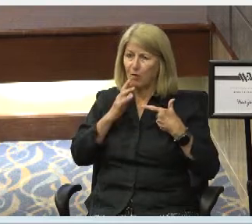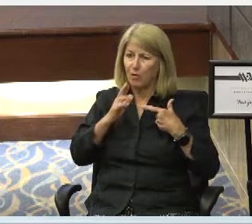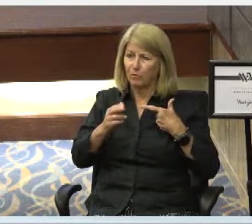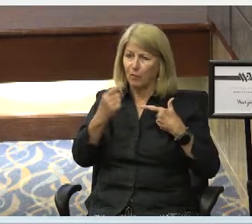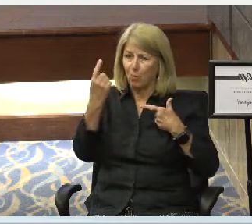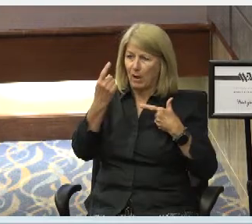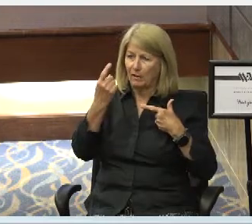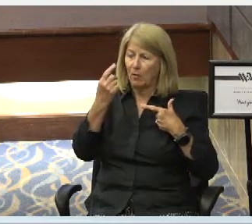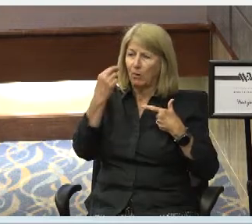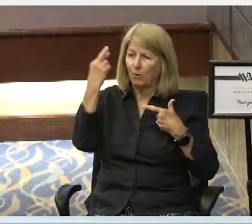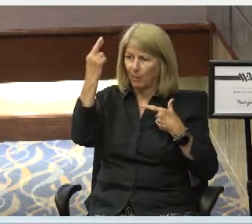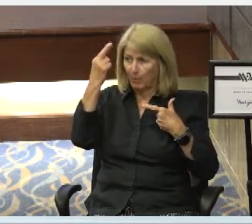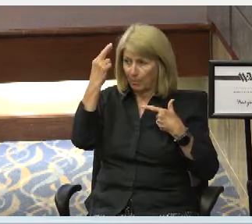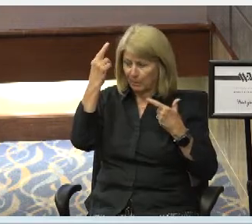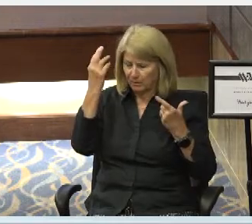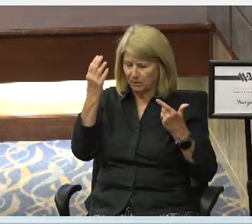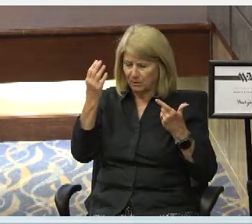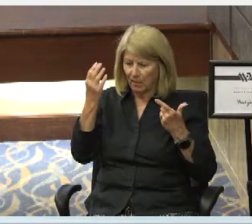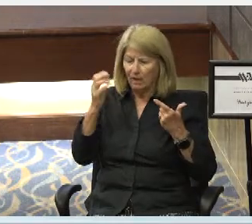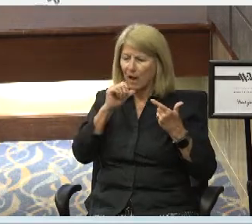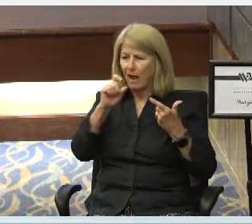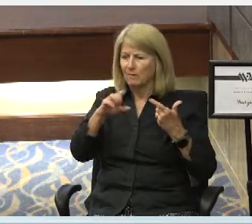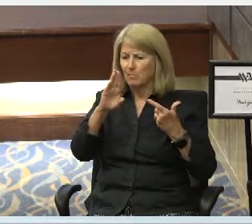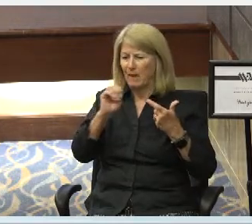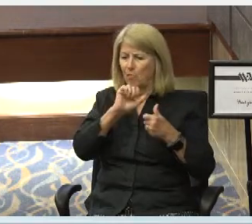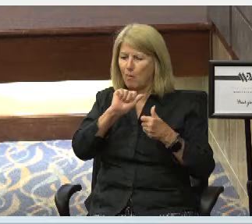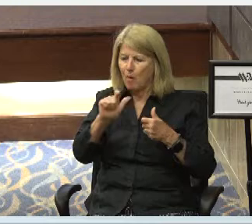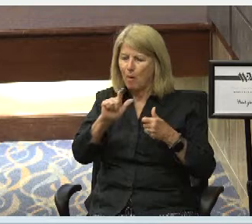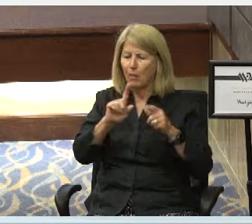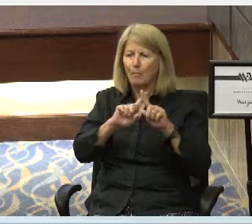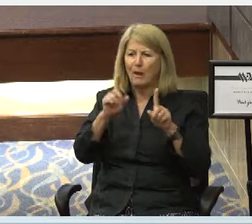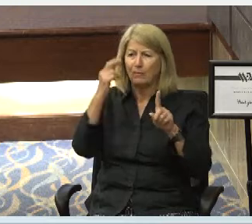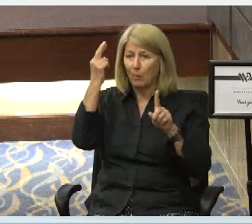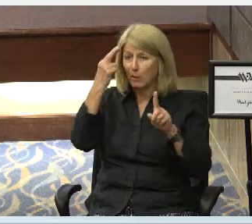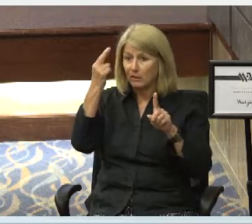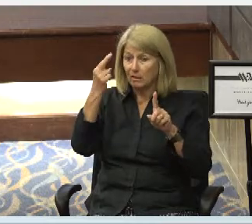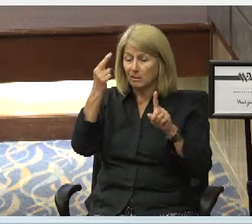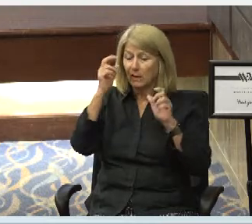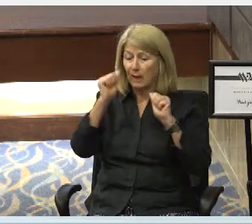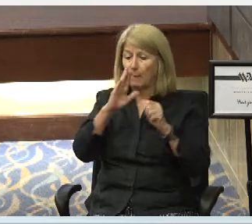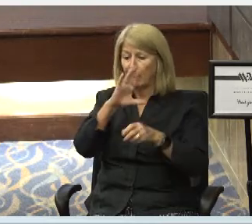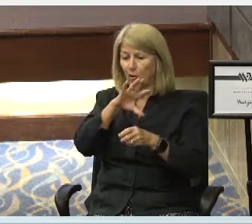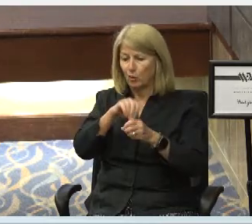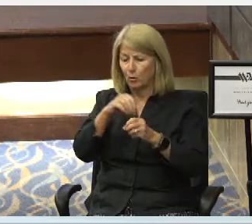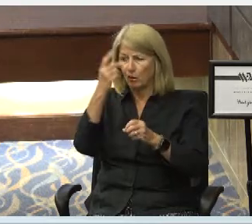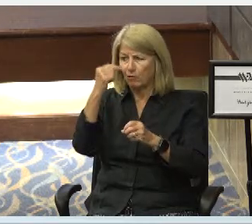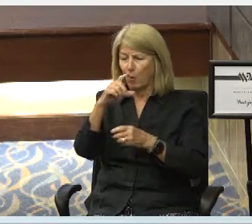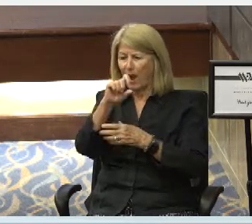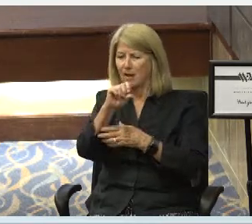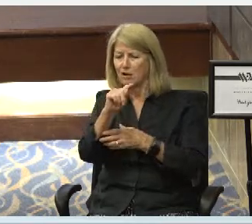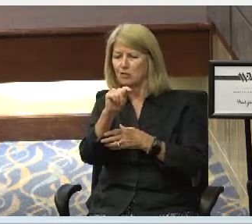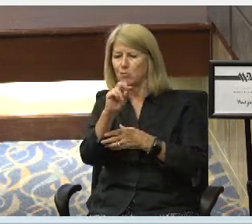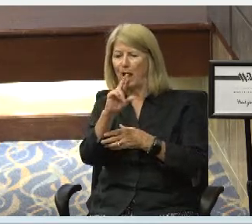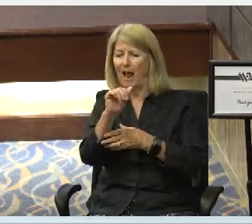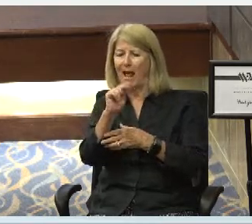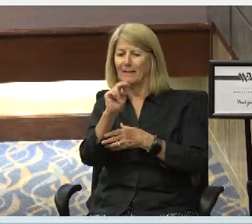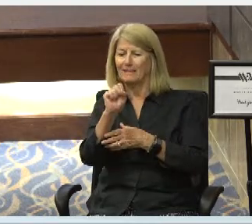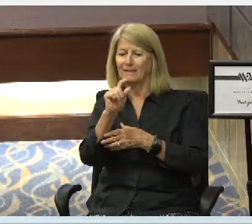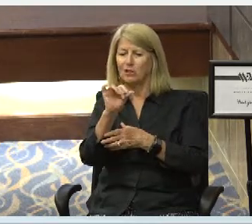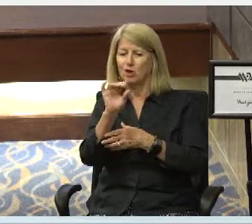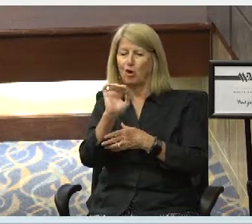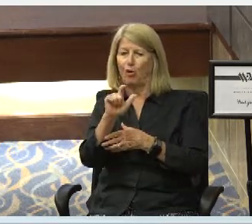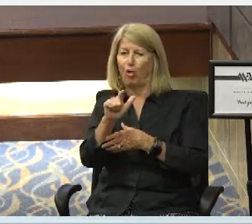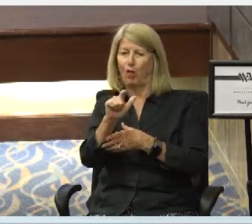purposes. It doesn't have to be all these things, but these are the purposes that could be included in transitional shelter. To help